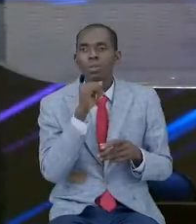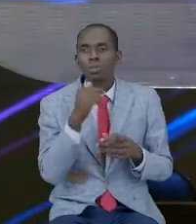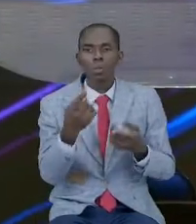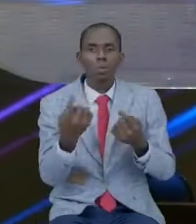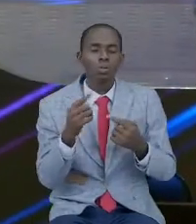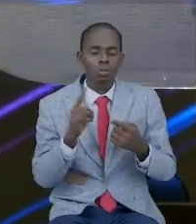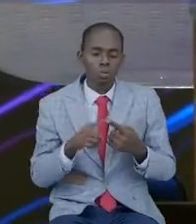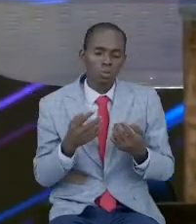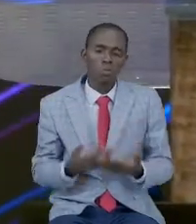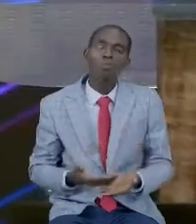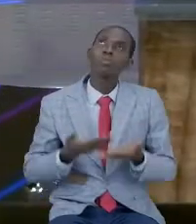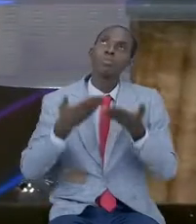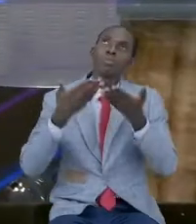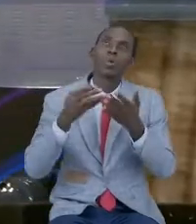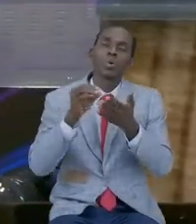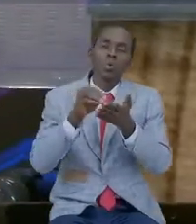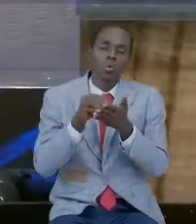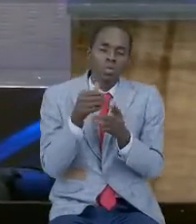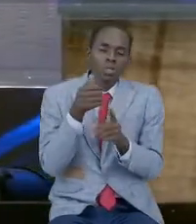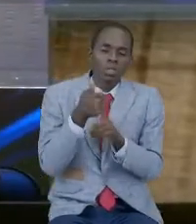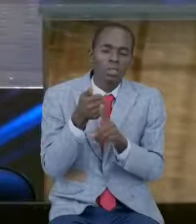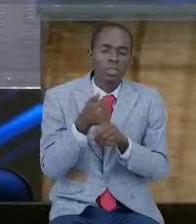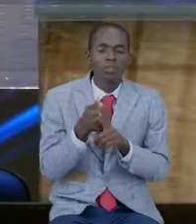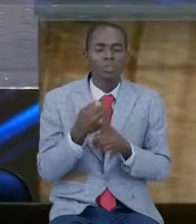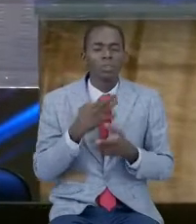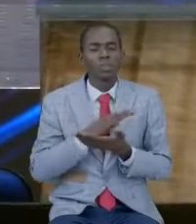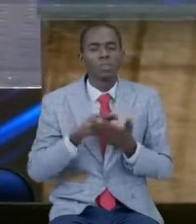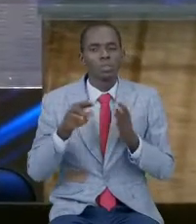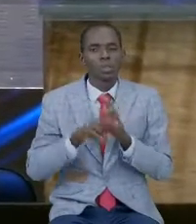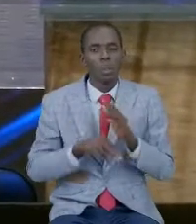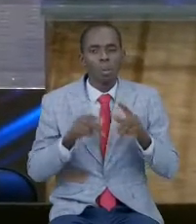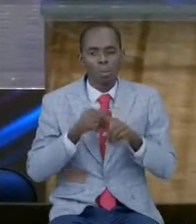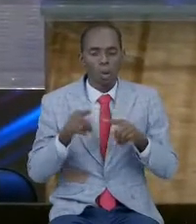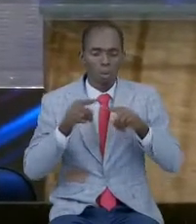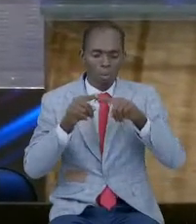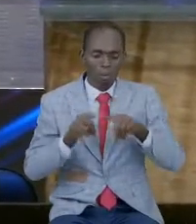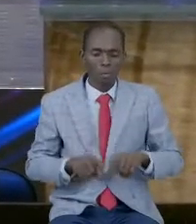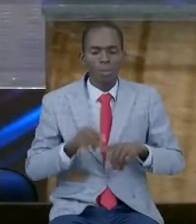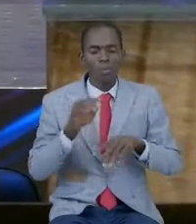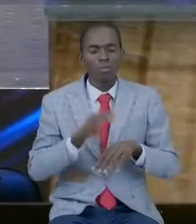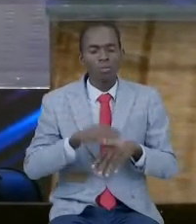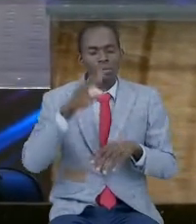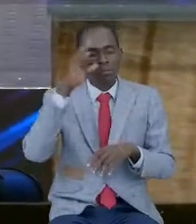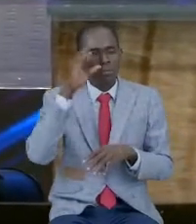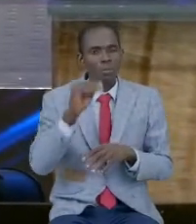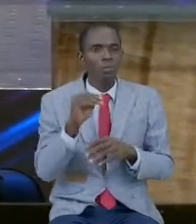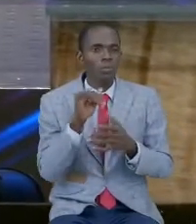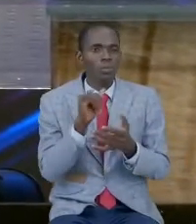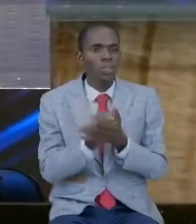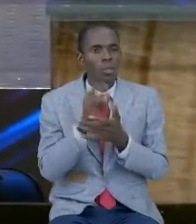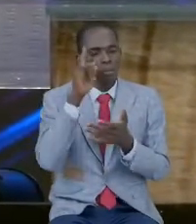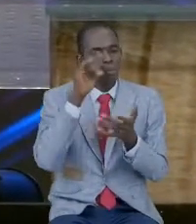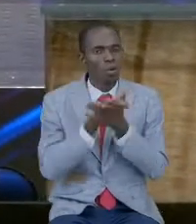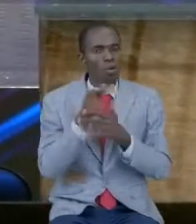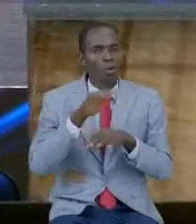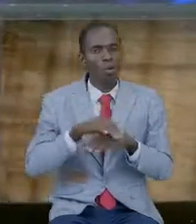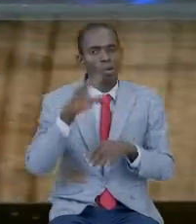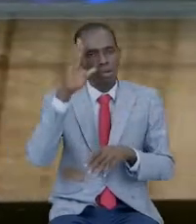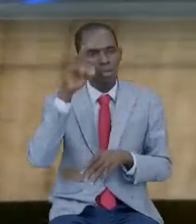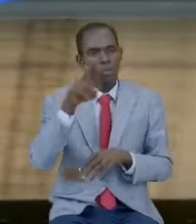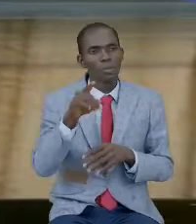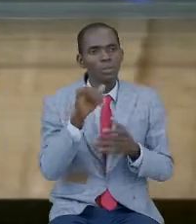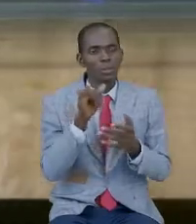own self-righteousness, but believeth on him that justifies the ungodly,